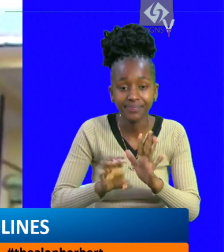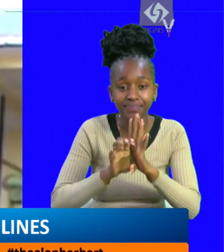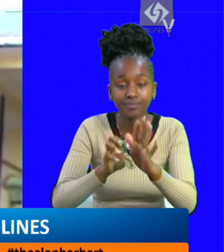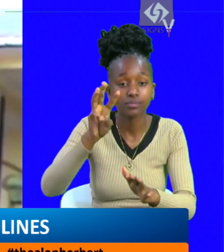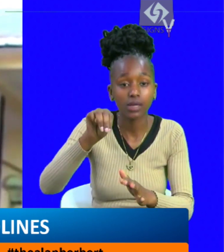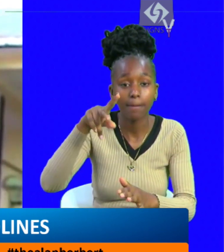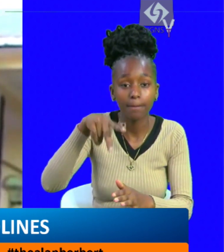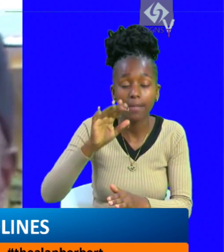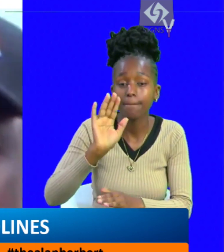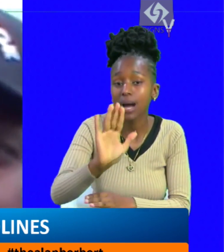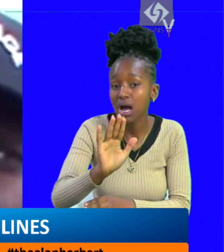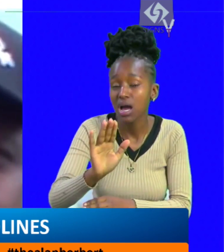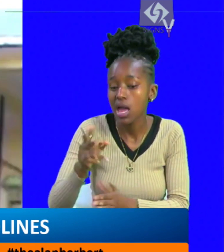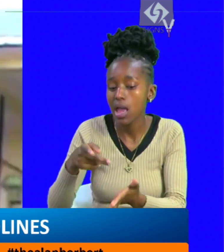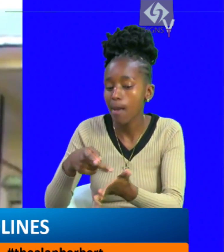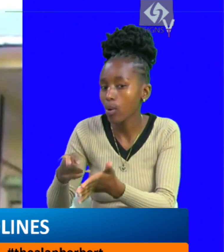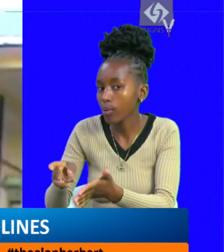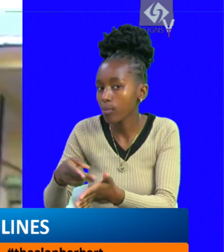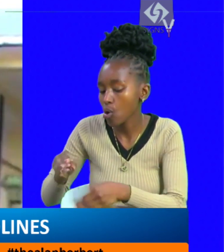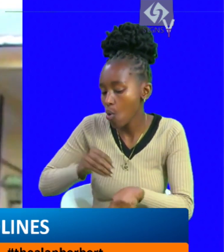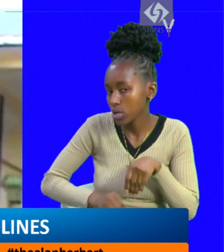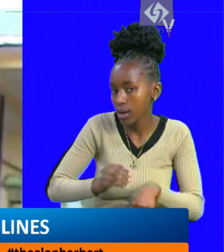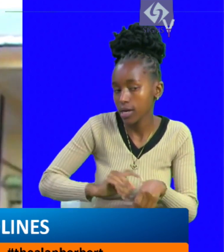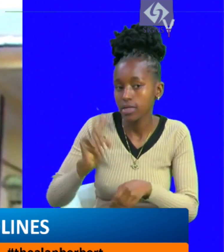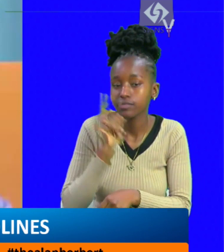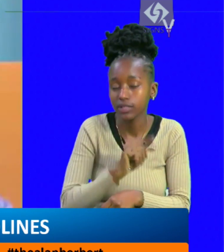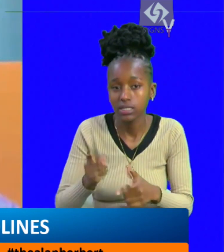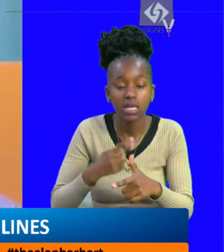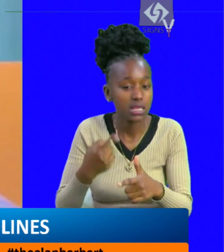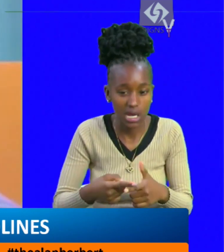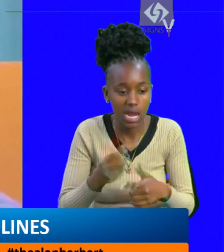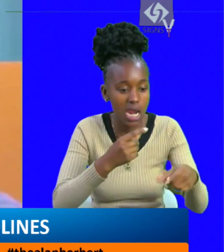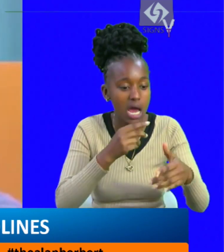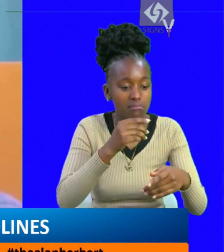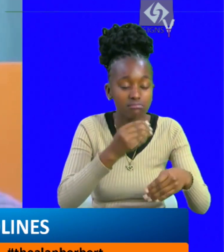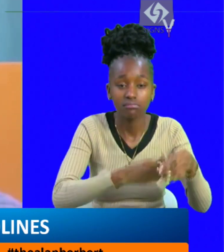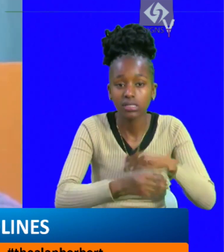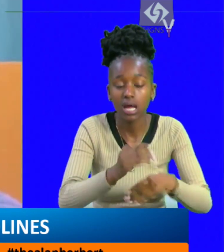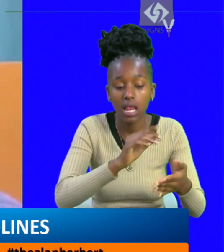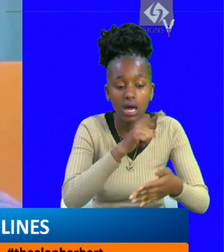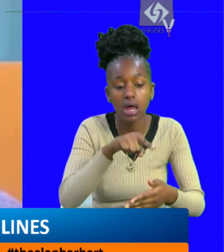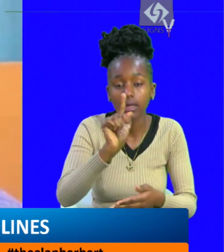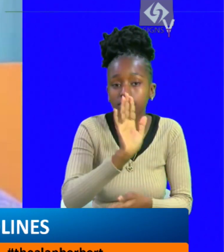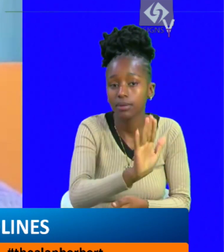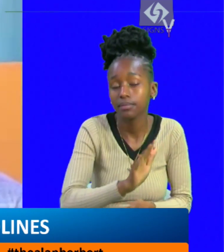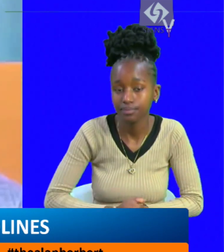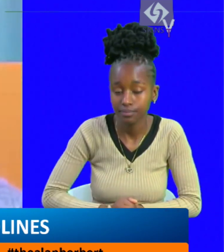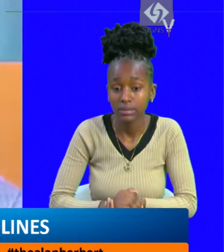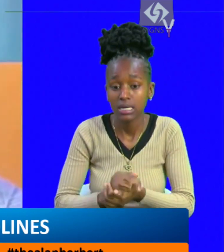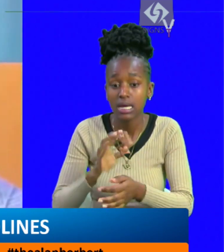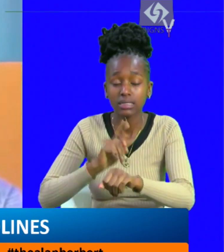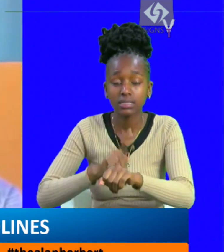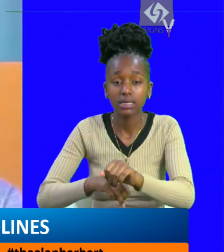government which does not listen to the people. They better to listen to the people quickly. And I want to tell Kenyans, you look around. If your MP